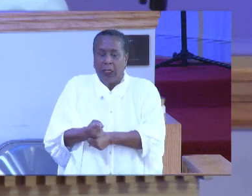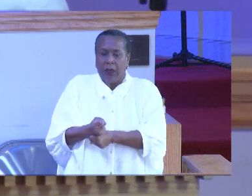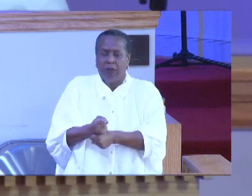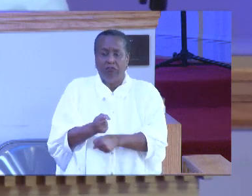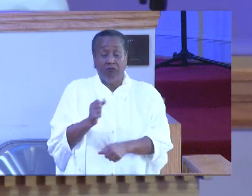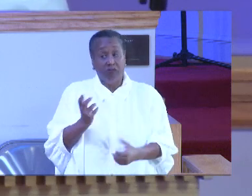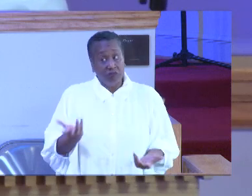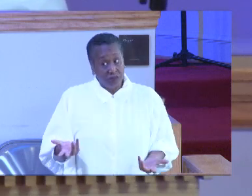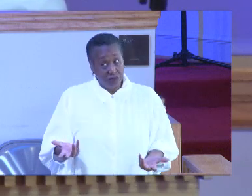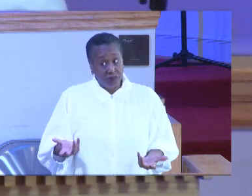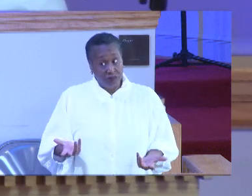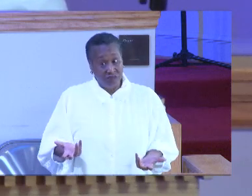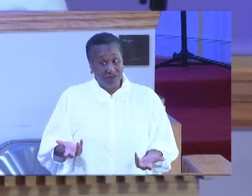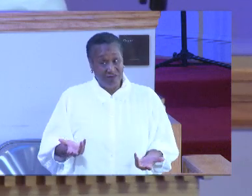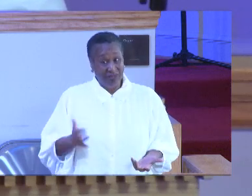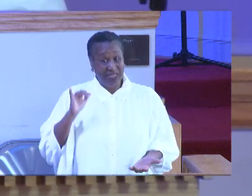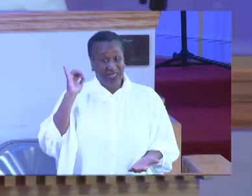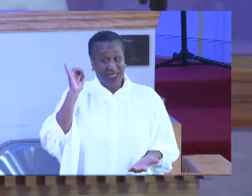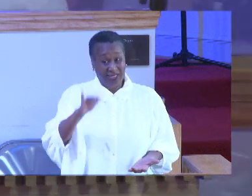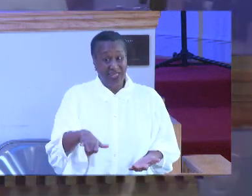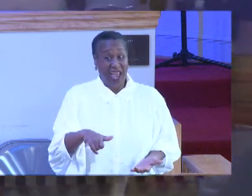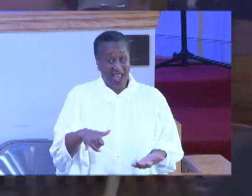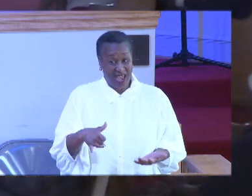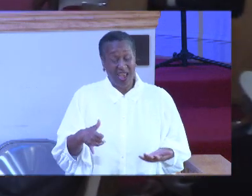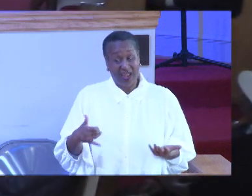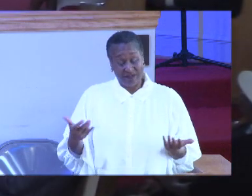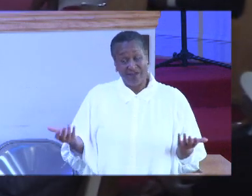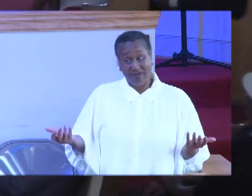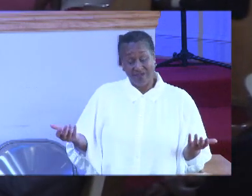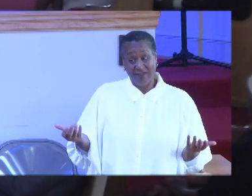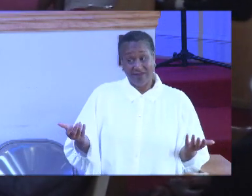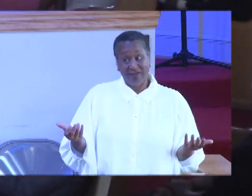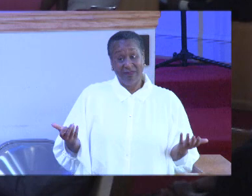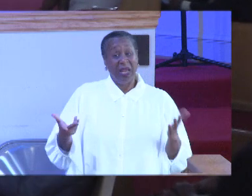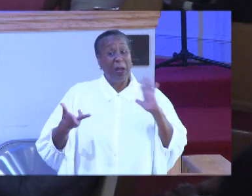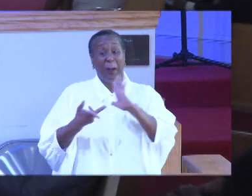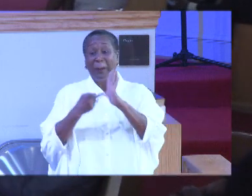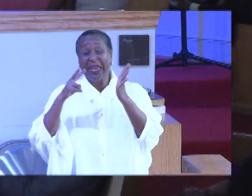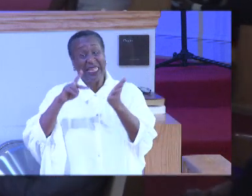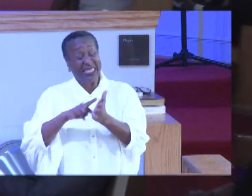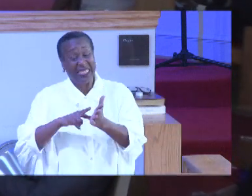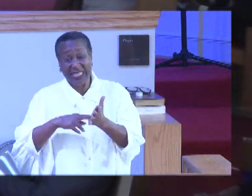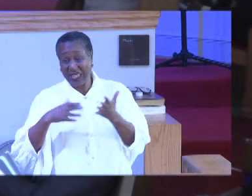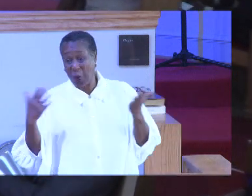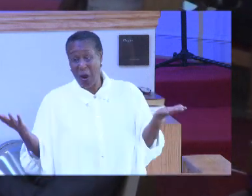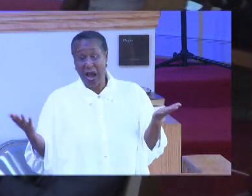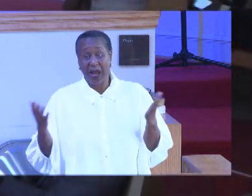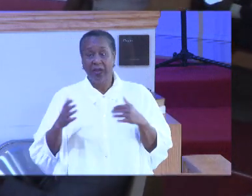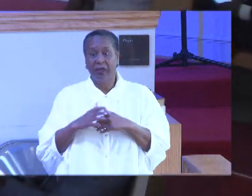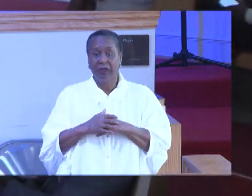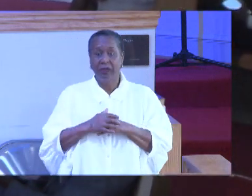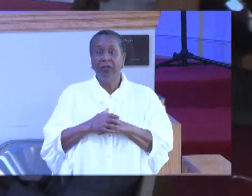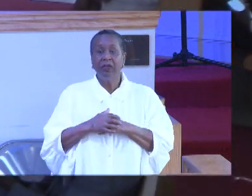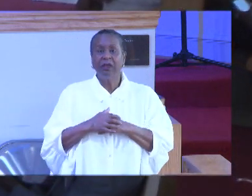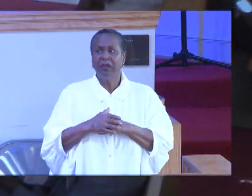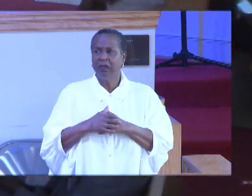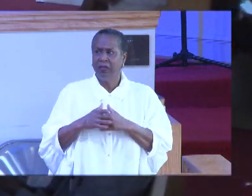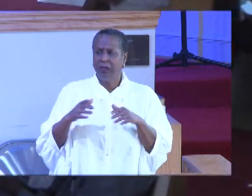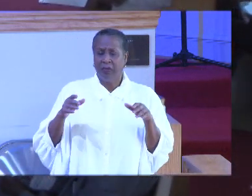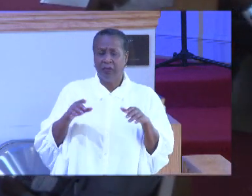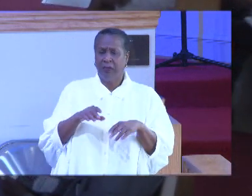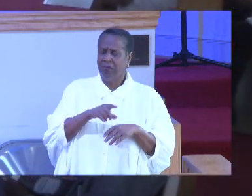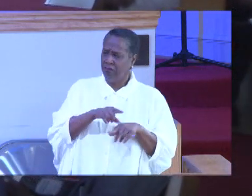That's the tour de force of the Greek, which means that in their exchange, Mary had